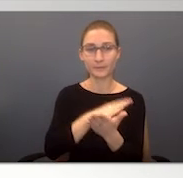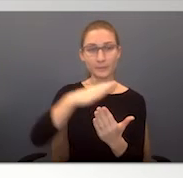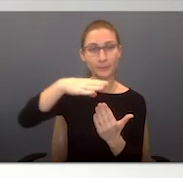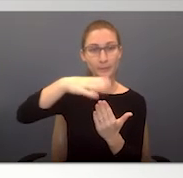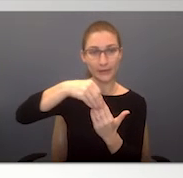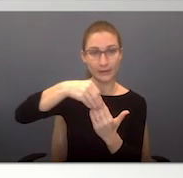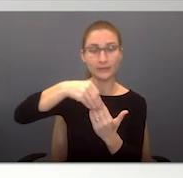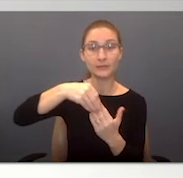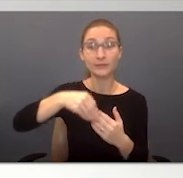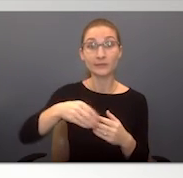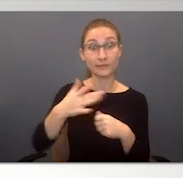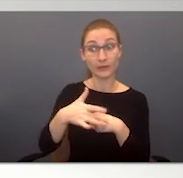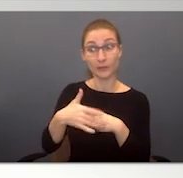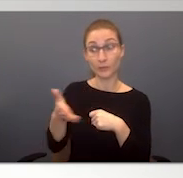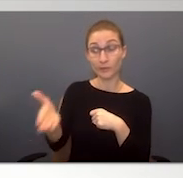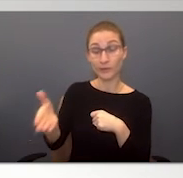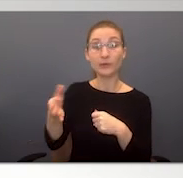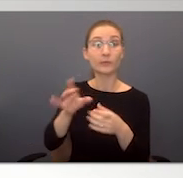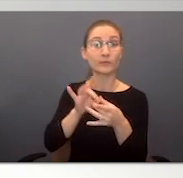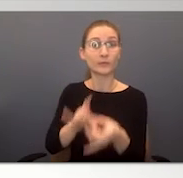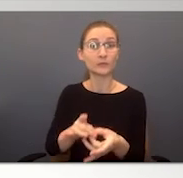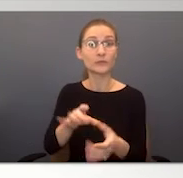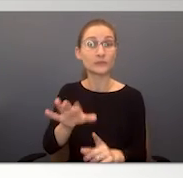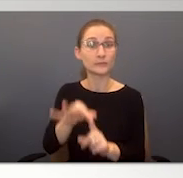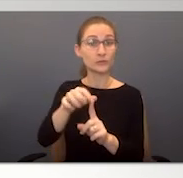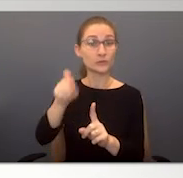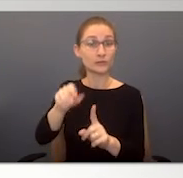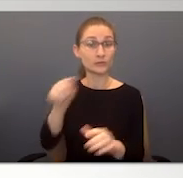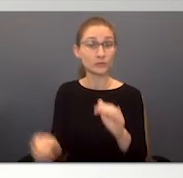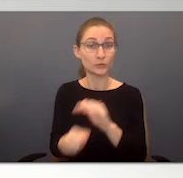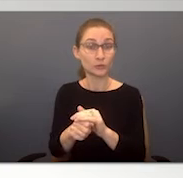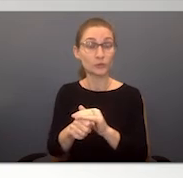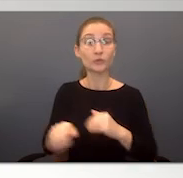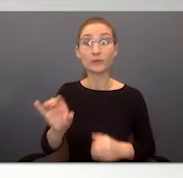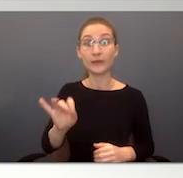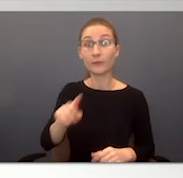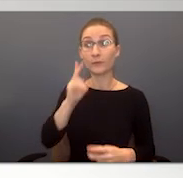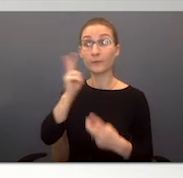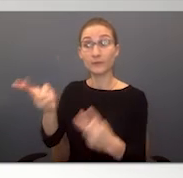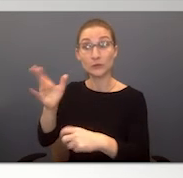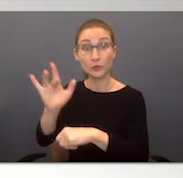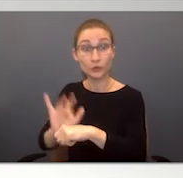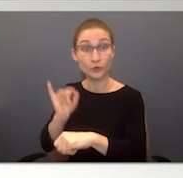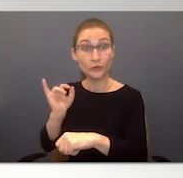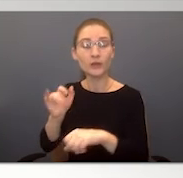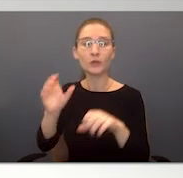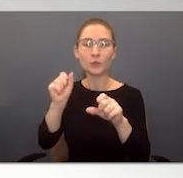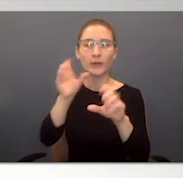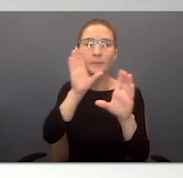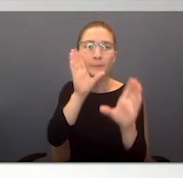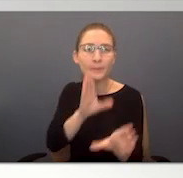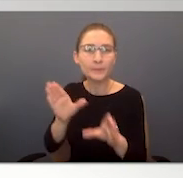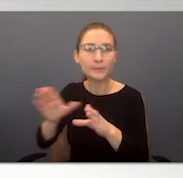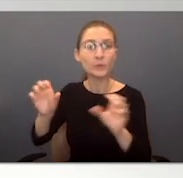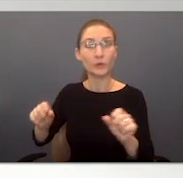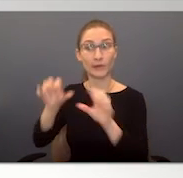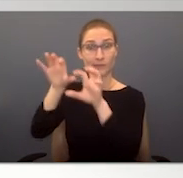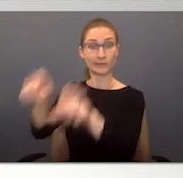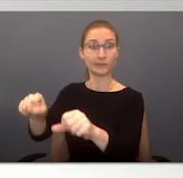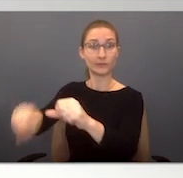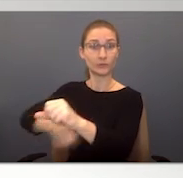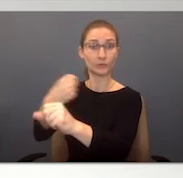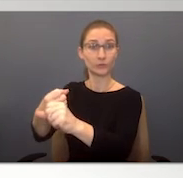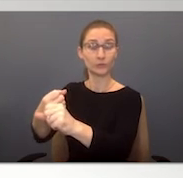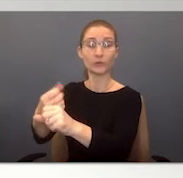space available. Sometimes is available, sometimes isn't, but communication is a part